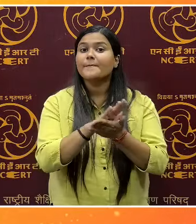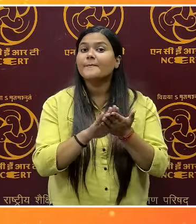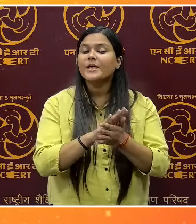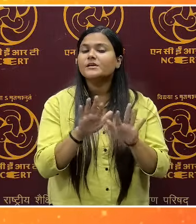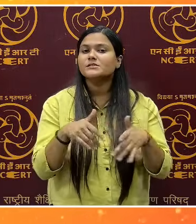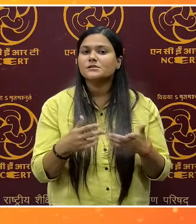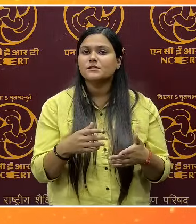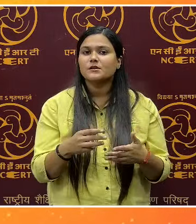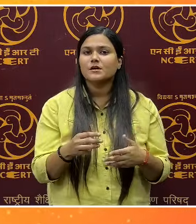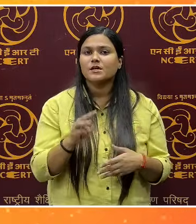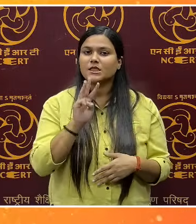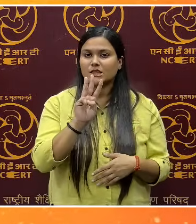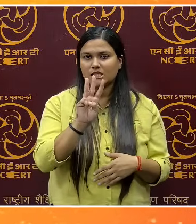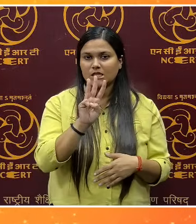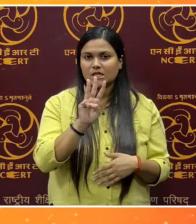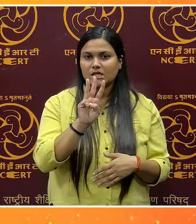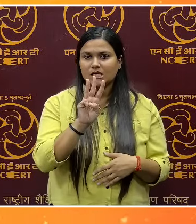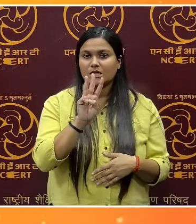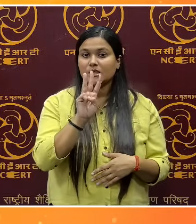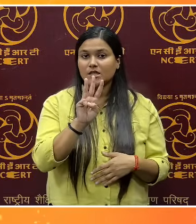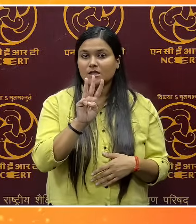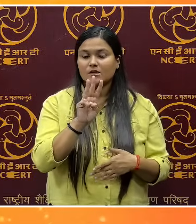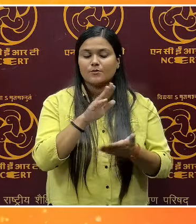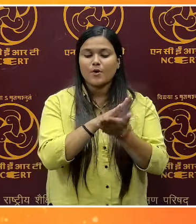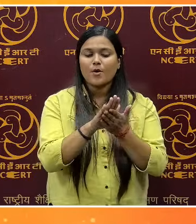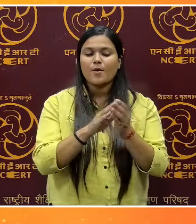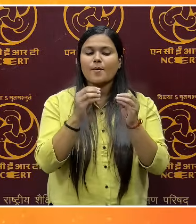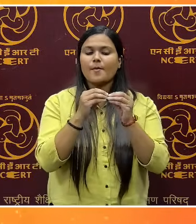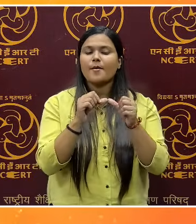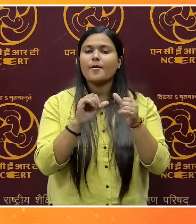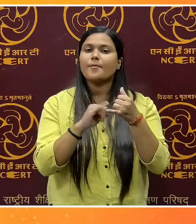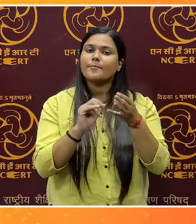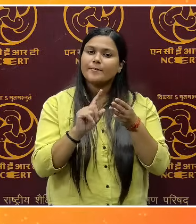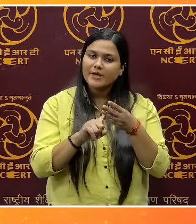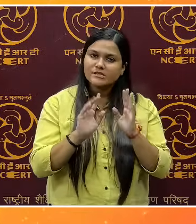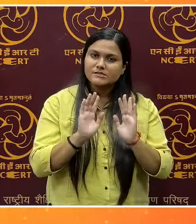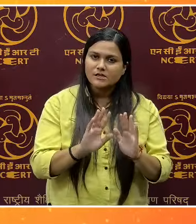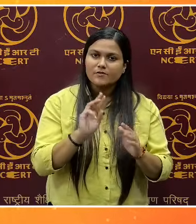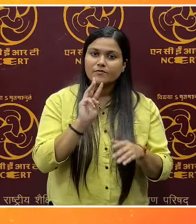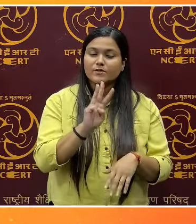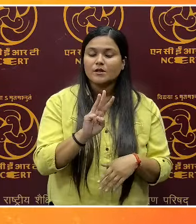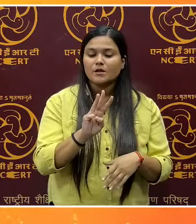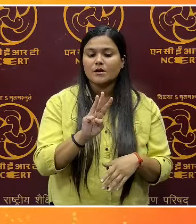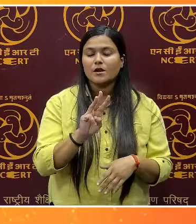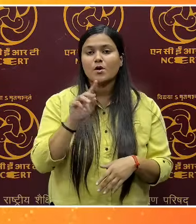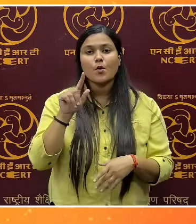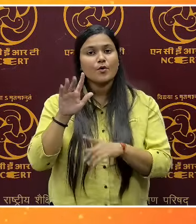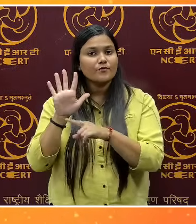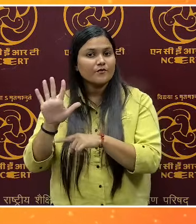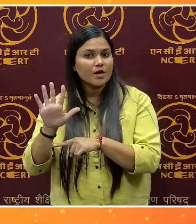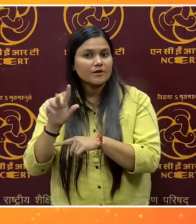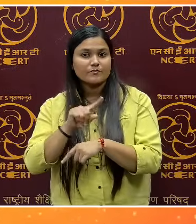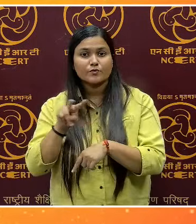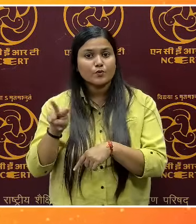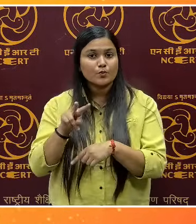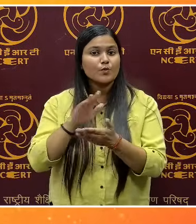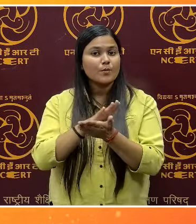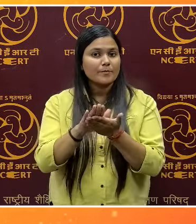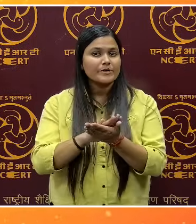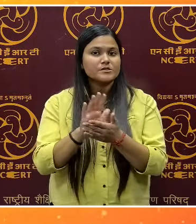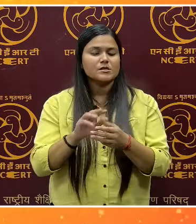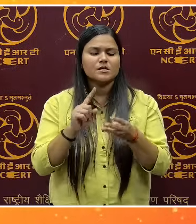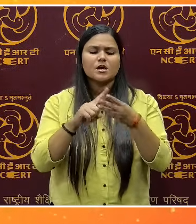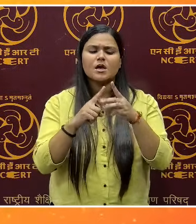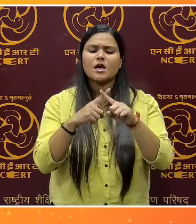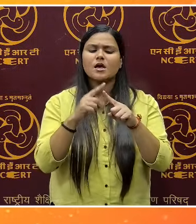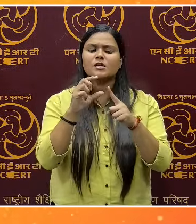call 3 as a base. Okay. 5 also is a base. And what are the exponents? Exponent means power. Okay. What is the exponent